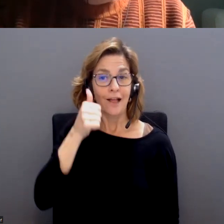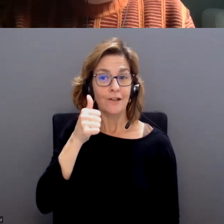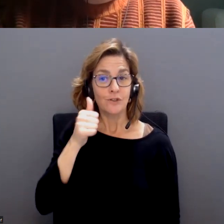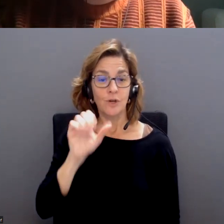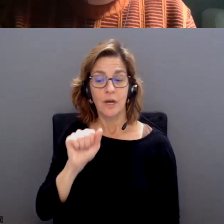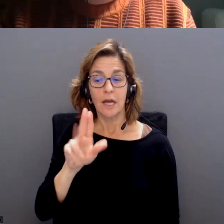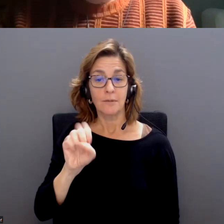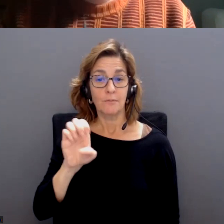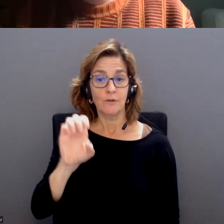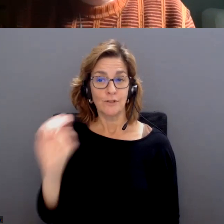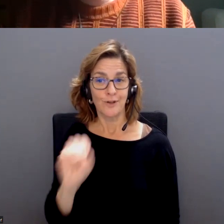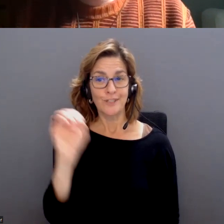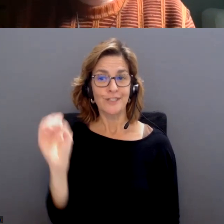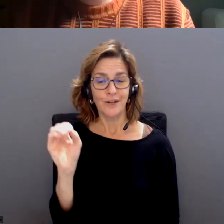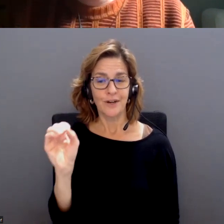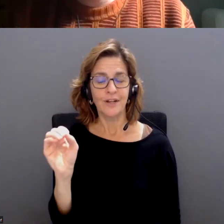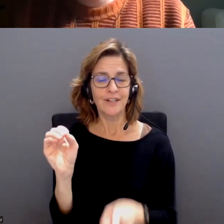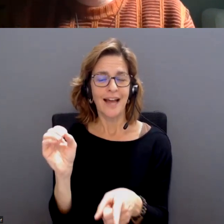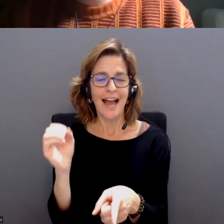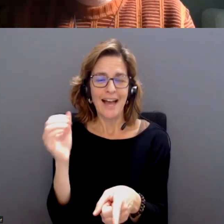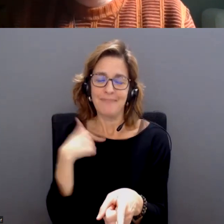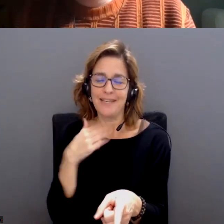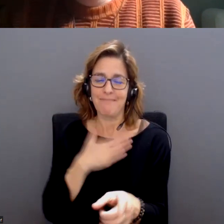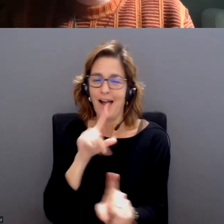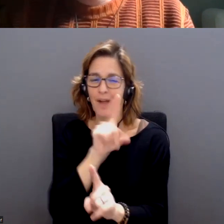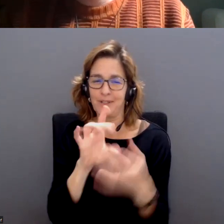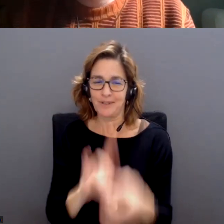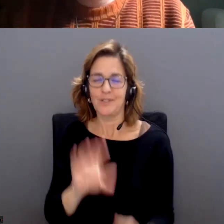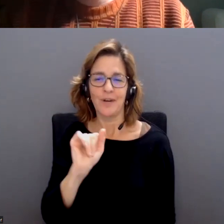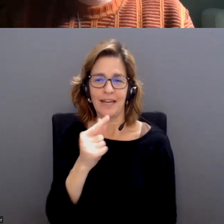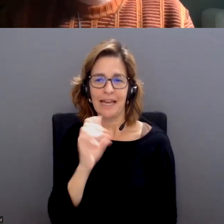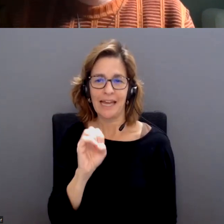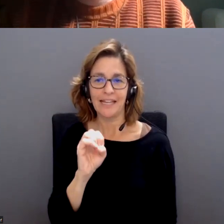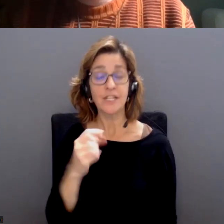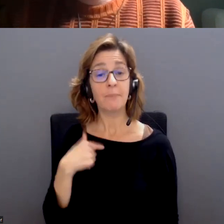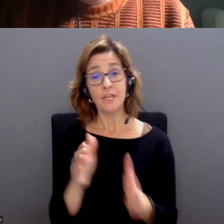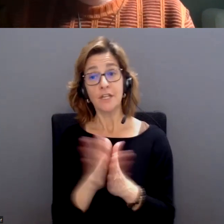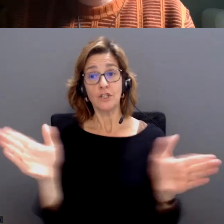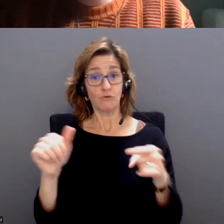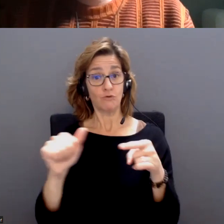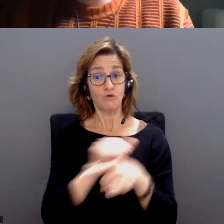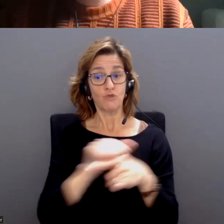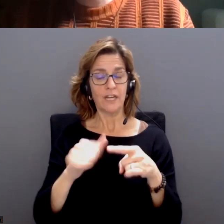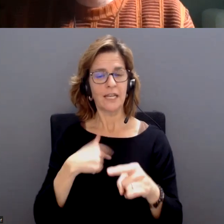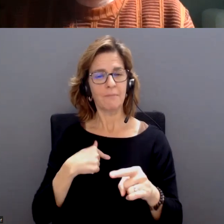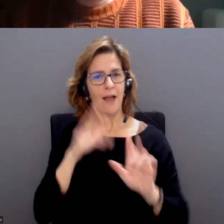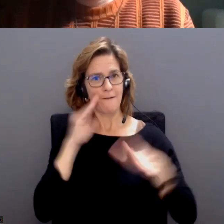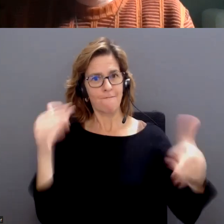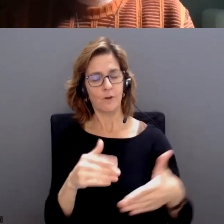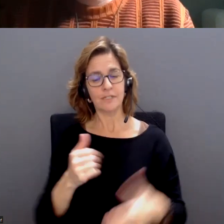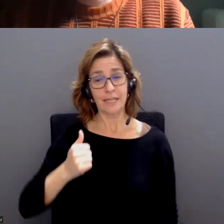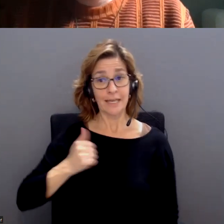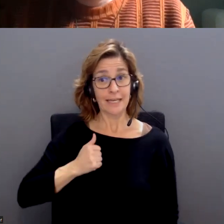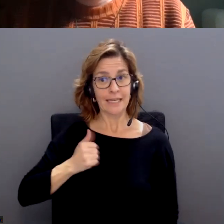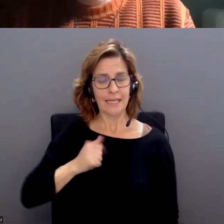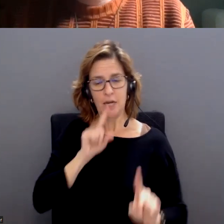training, whenever I do a general elder abuse training, I always focus on the fact that a Canadian report that was launched